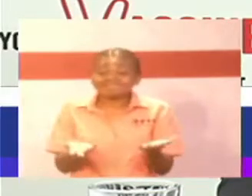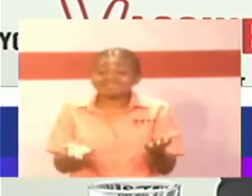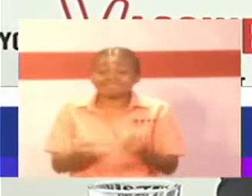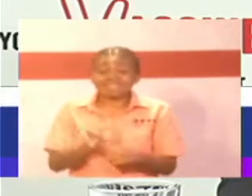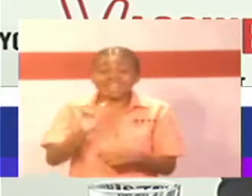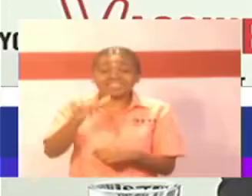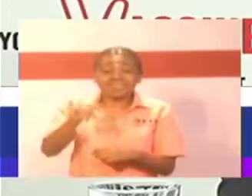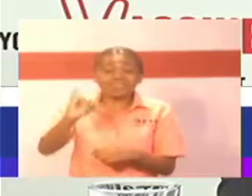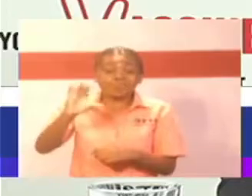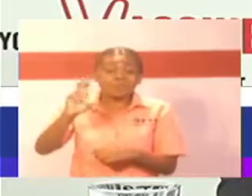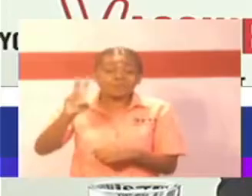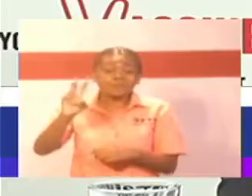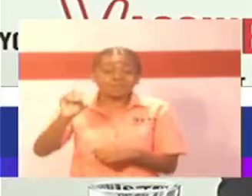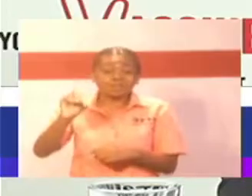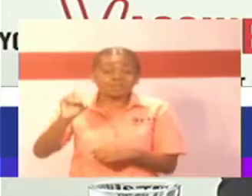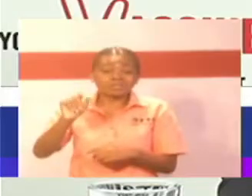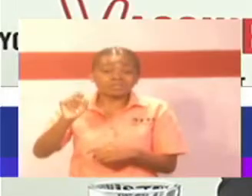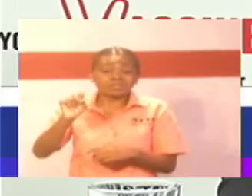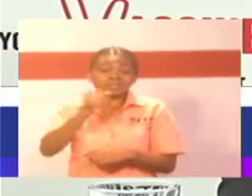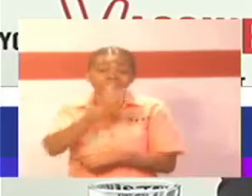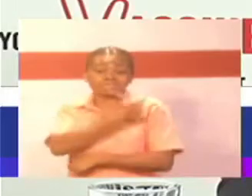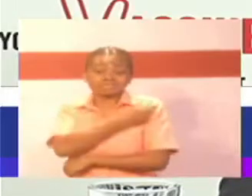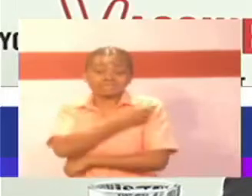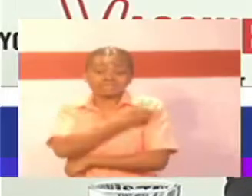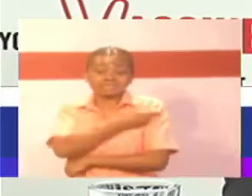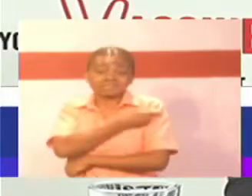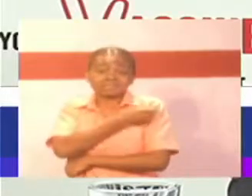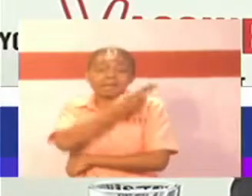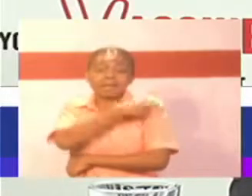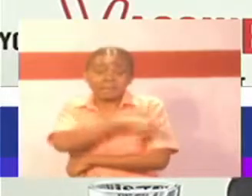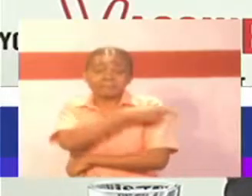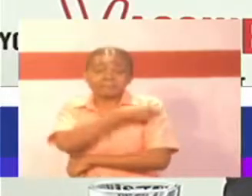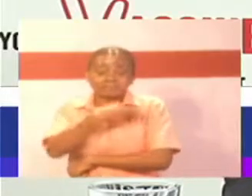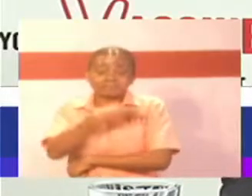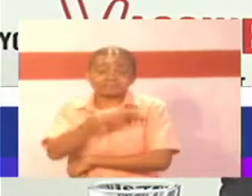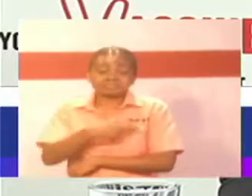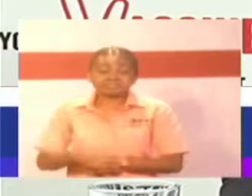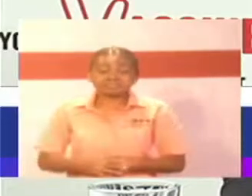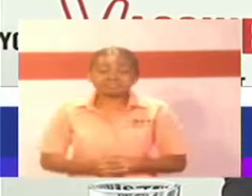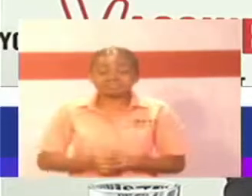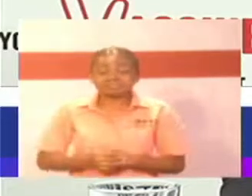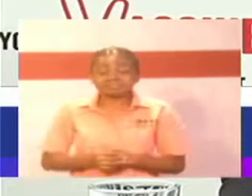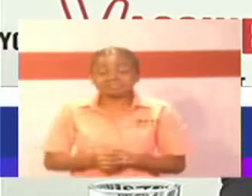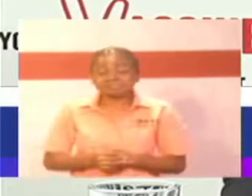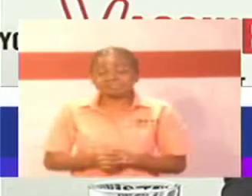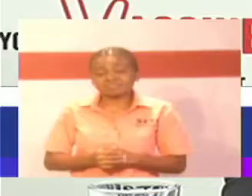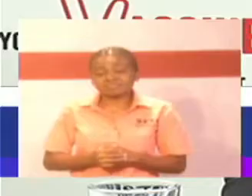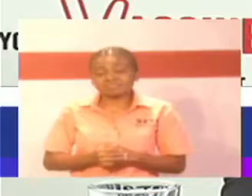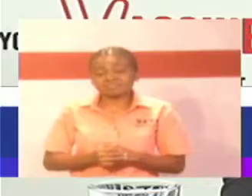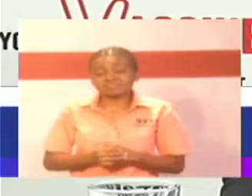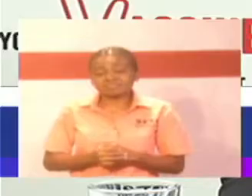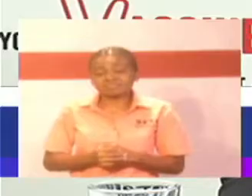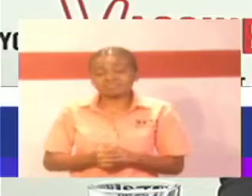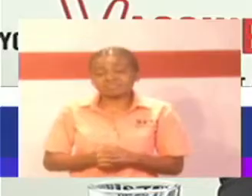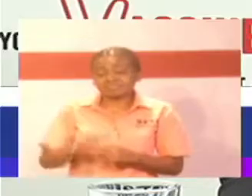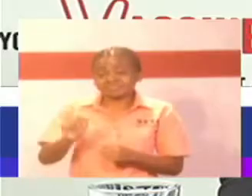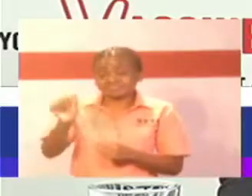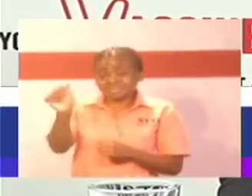Facility in the ICU that are unvaccinated or not fully vaccinated. At the Arima General